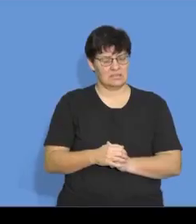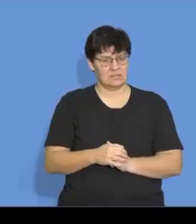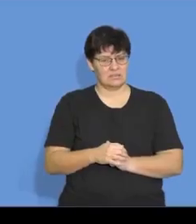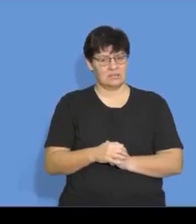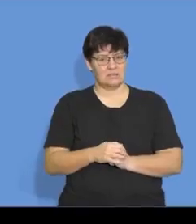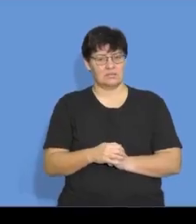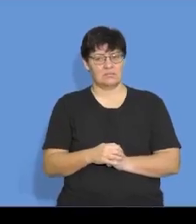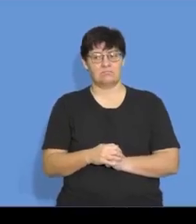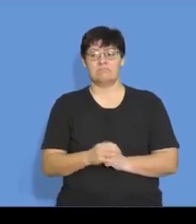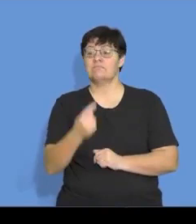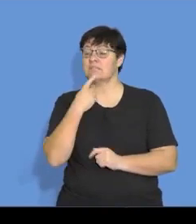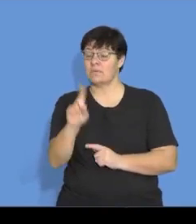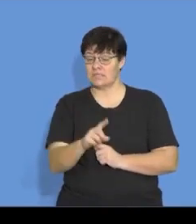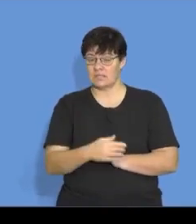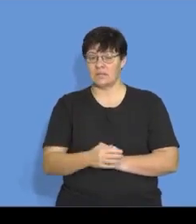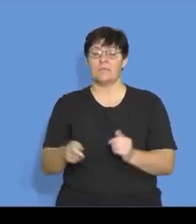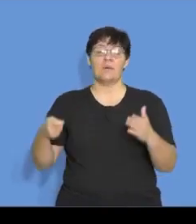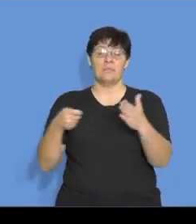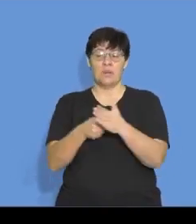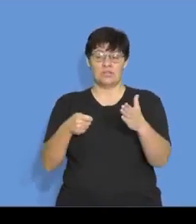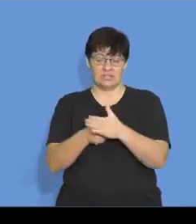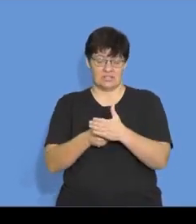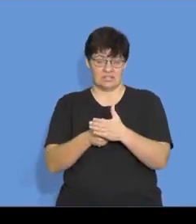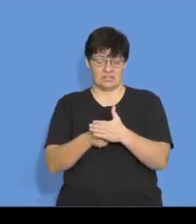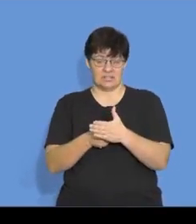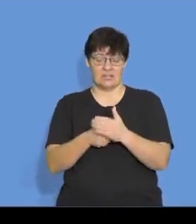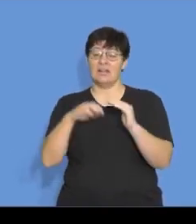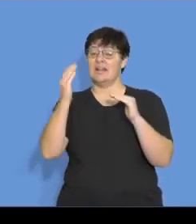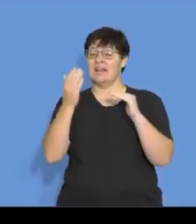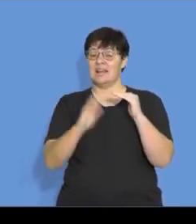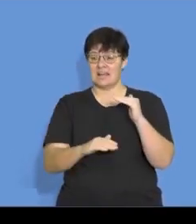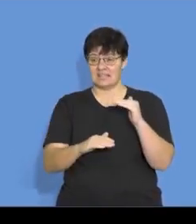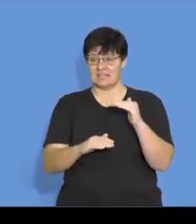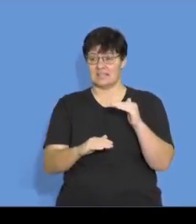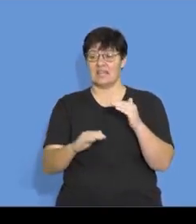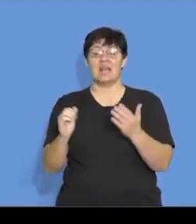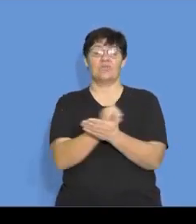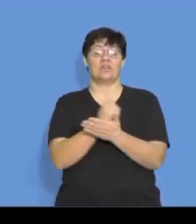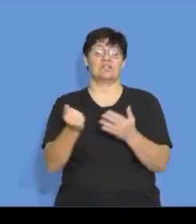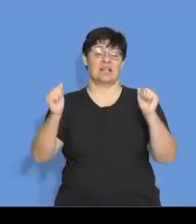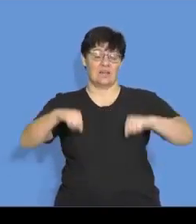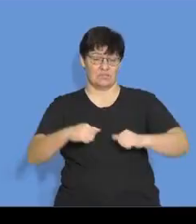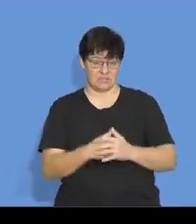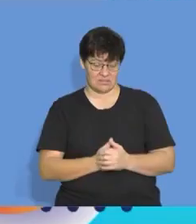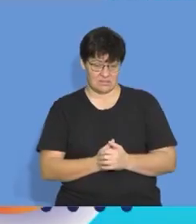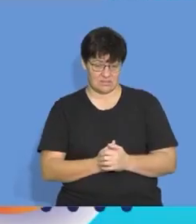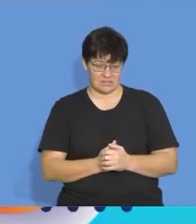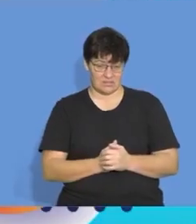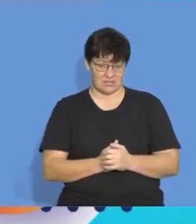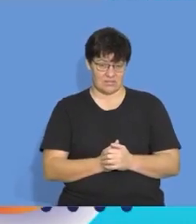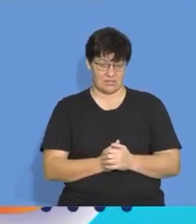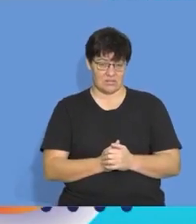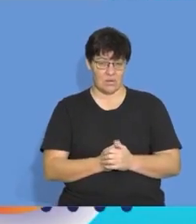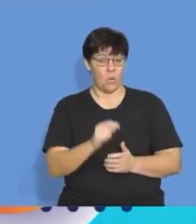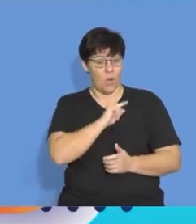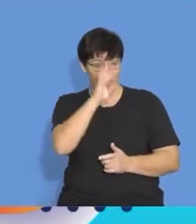We are referring to your purchases less your creditors' allowances. That means, remember, you've bought